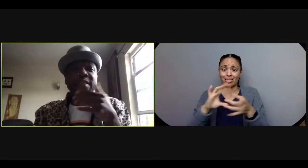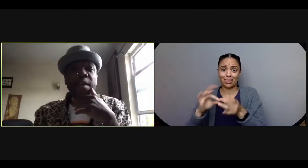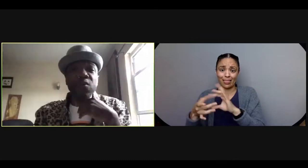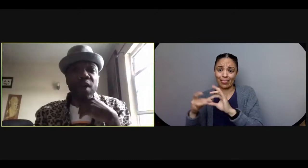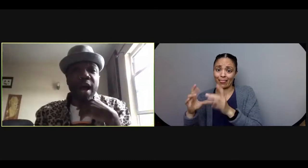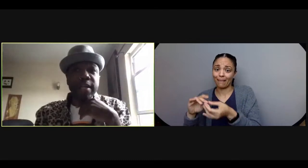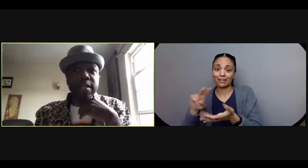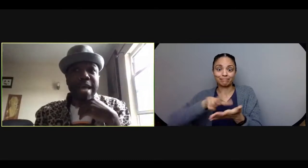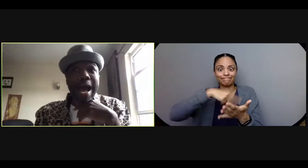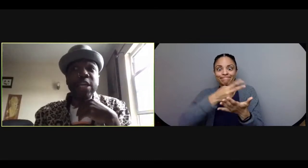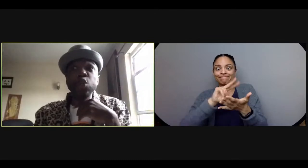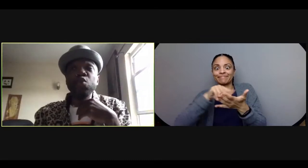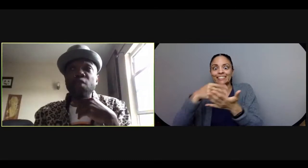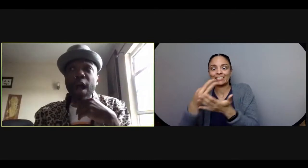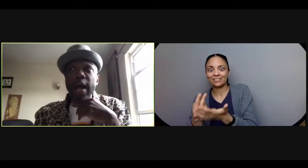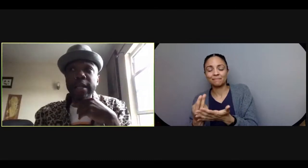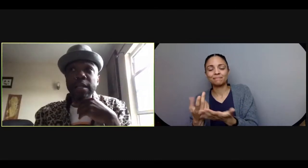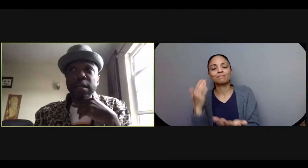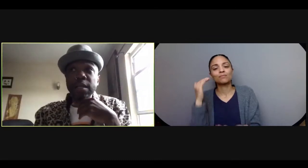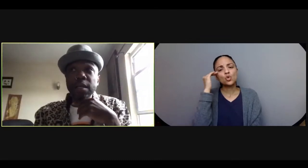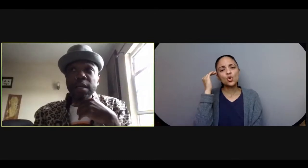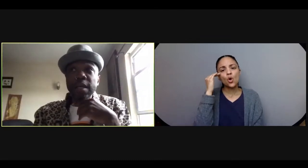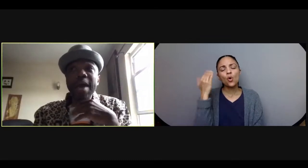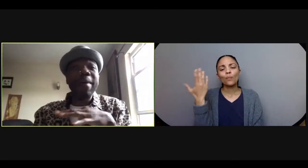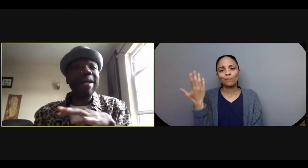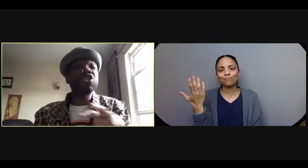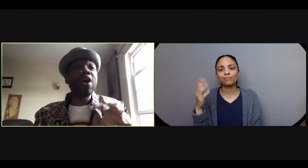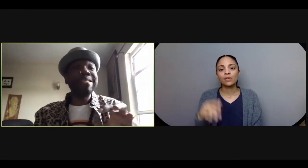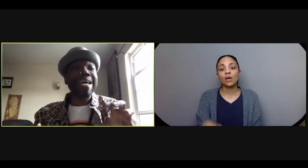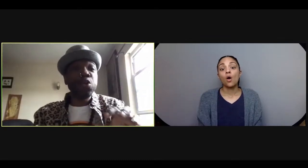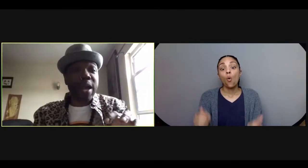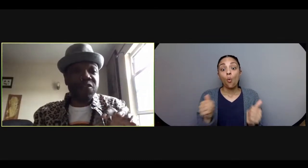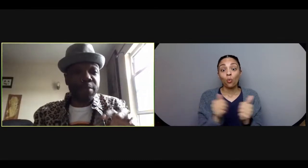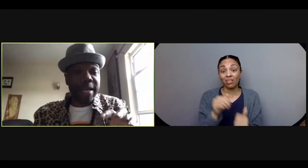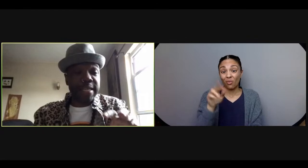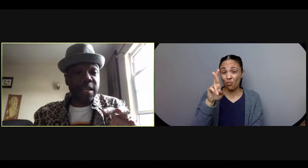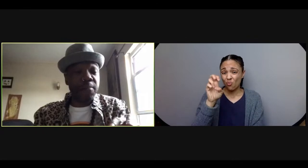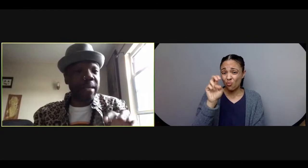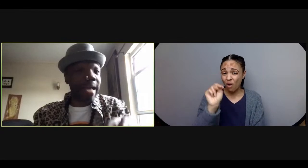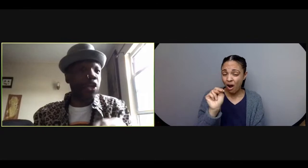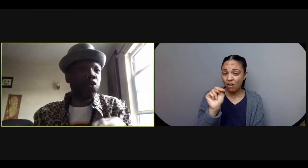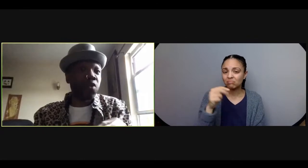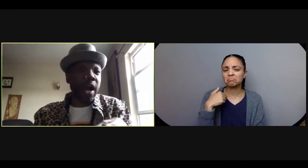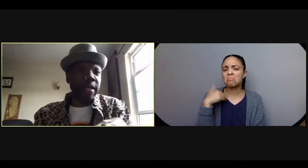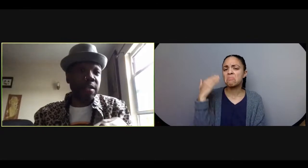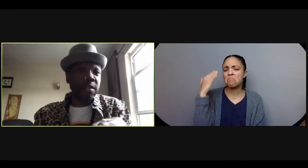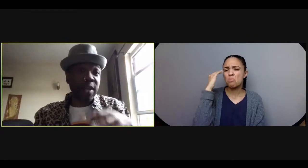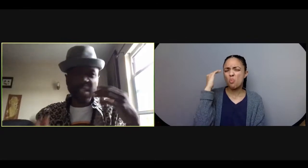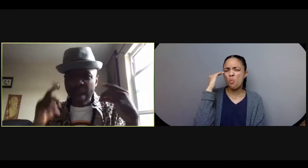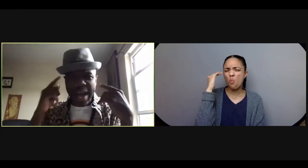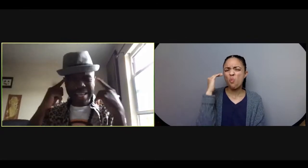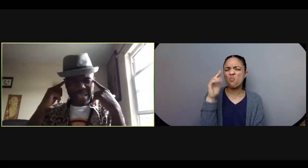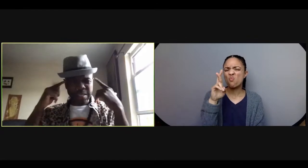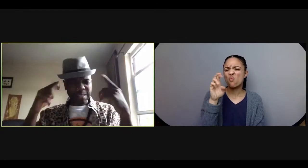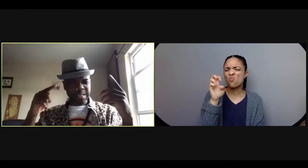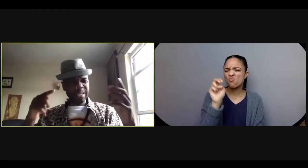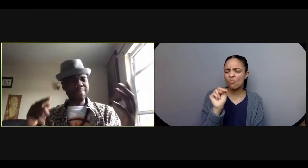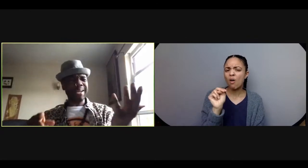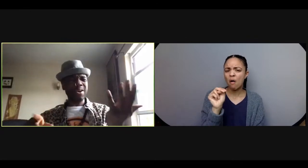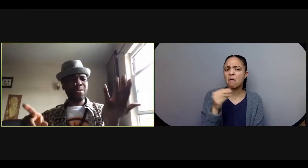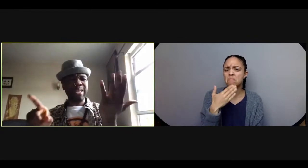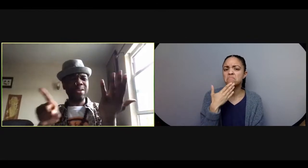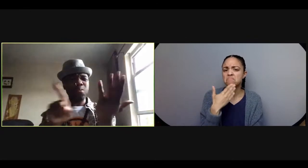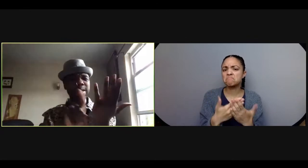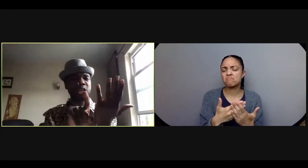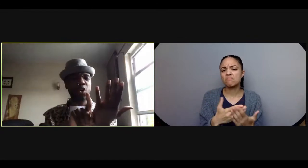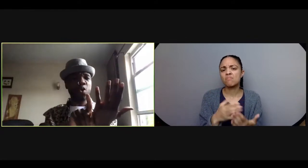about Ron is I knew Ron about as long as I knew everybody in the company. I knew Ron. So that's why sometimes I go, okay,